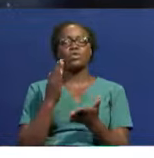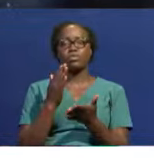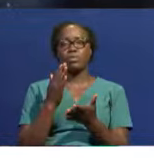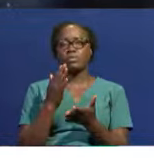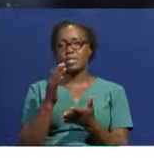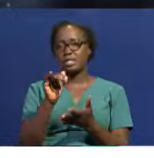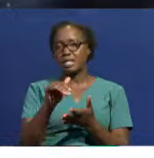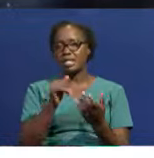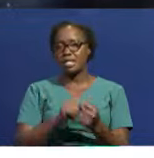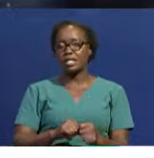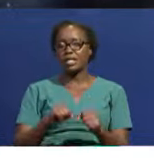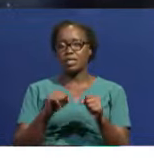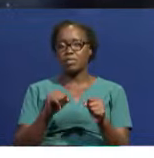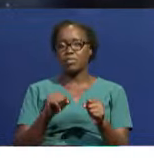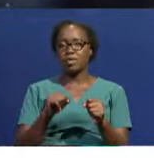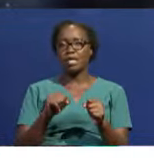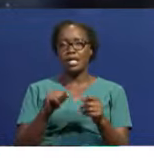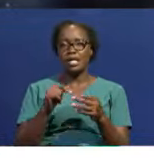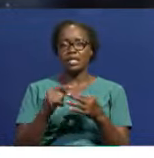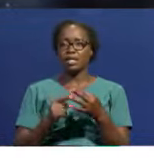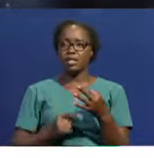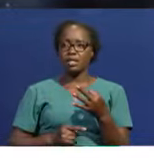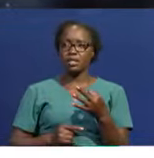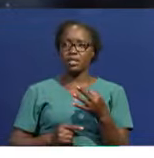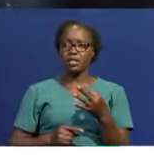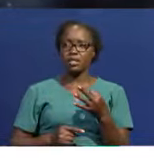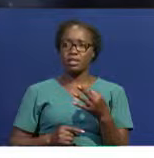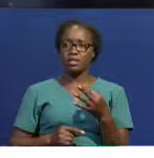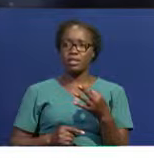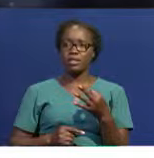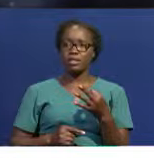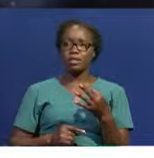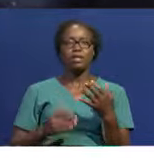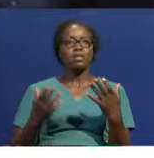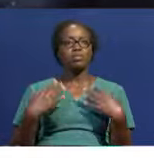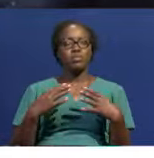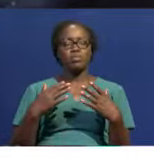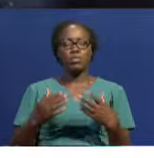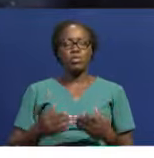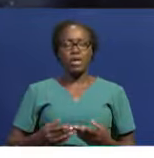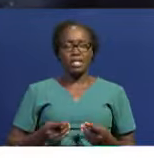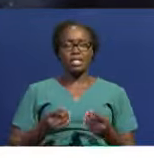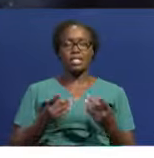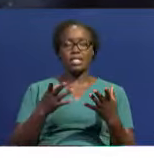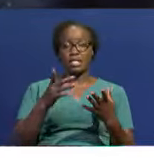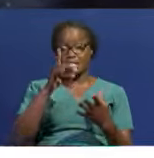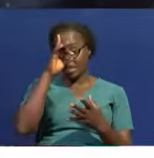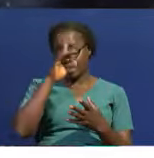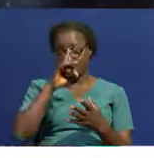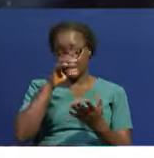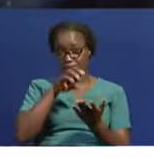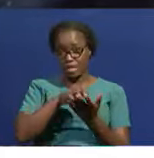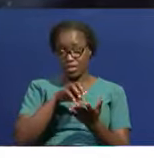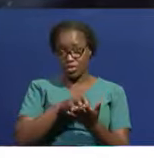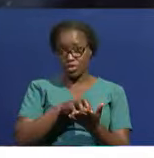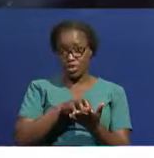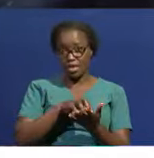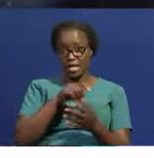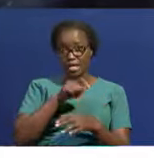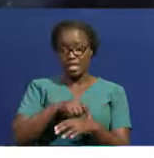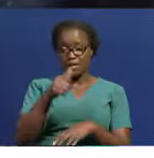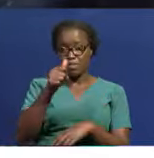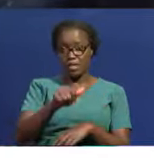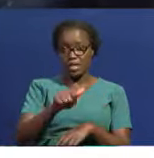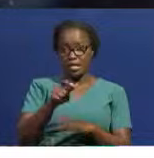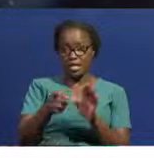that they are capable. And then number four, they should be people who are dedicated. They are at station every time